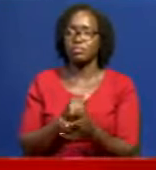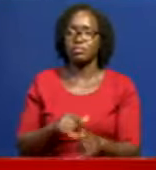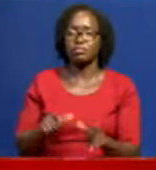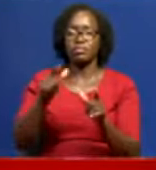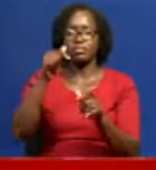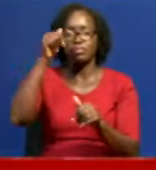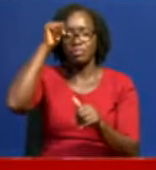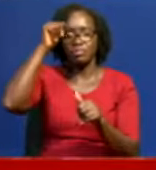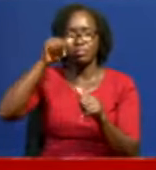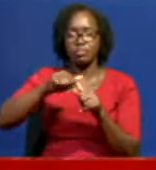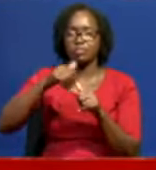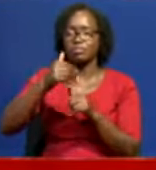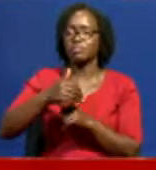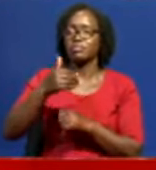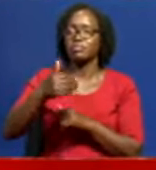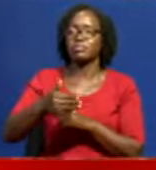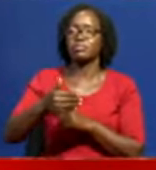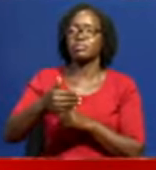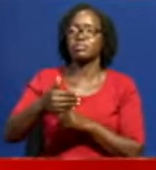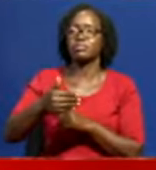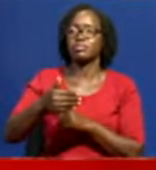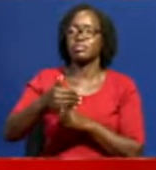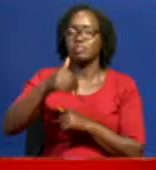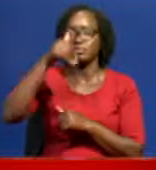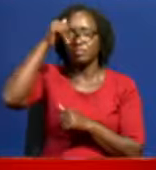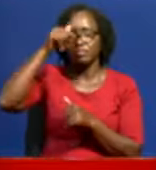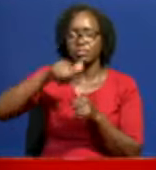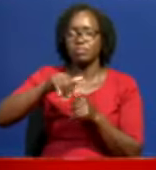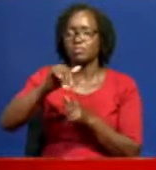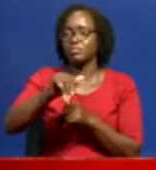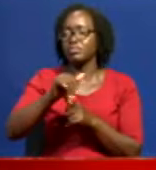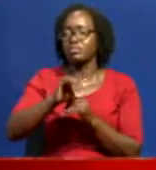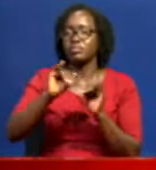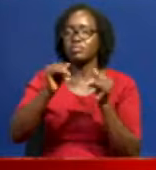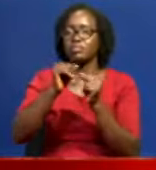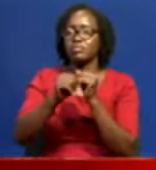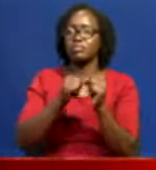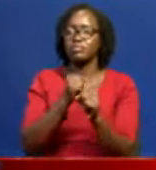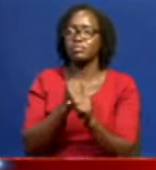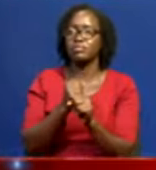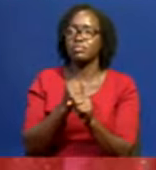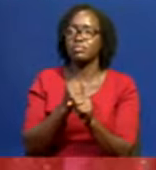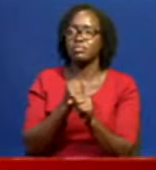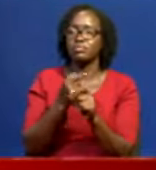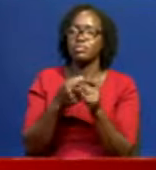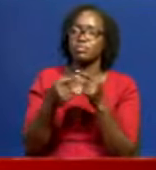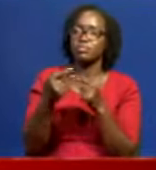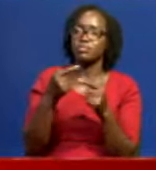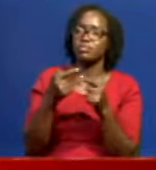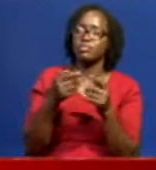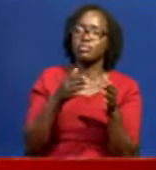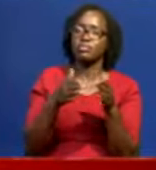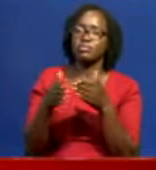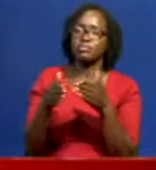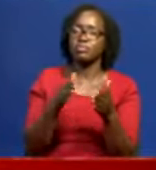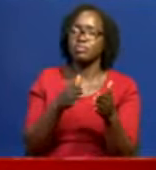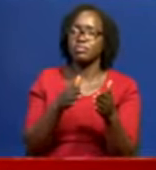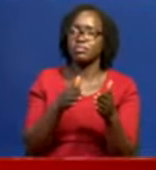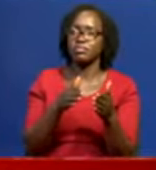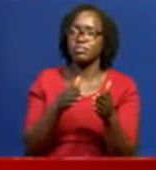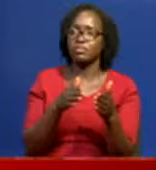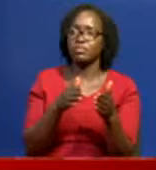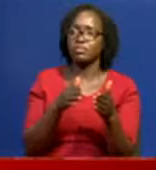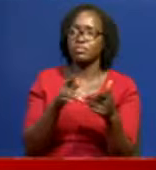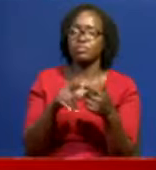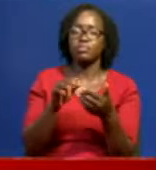this always. And remember that with a new year comes our opportunity